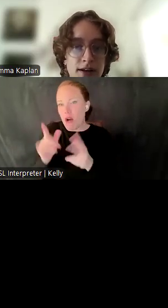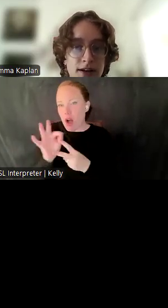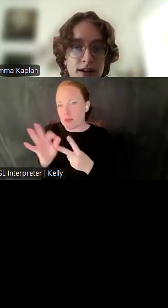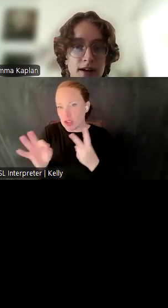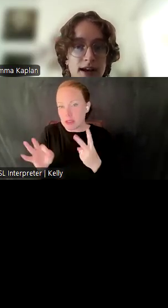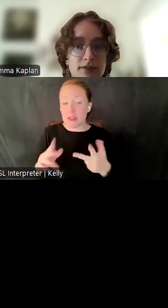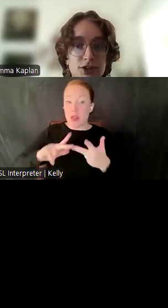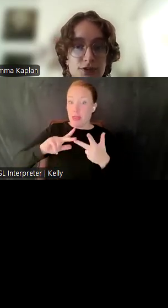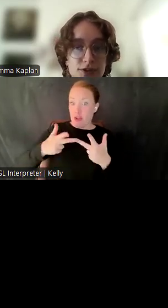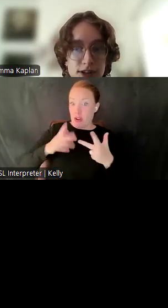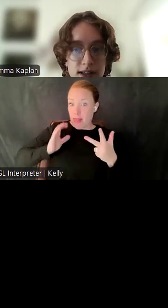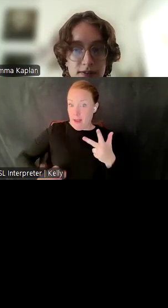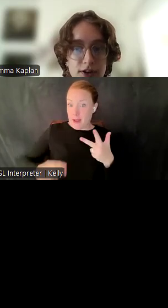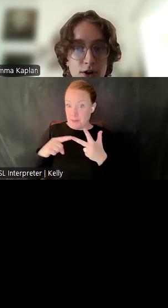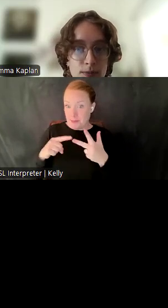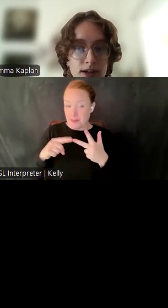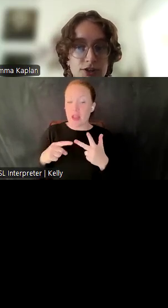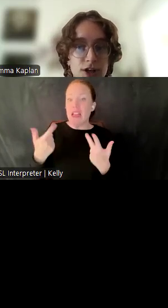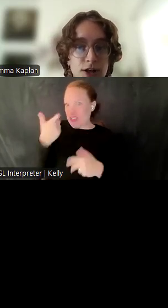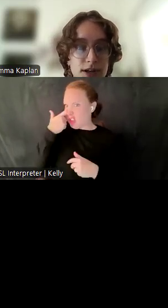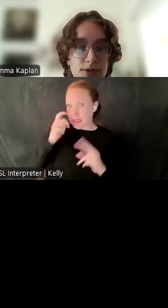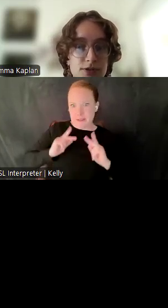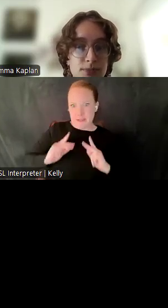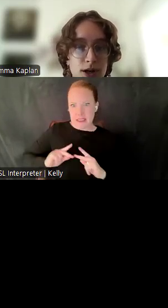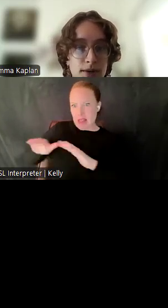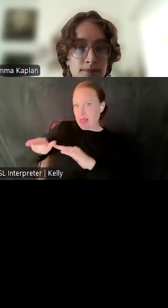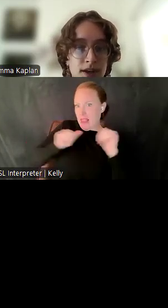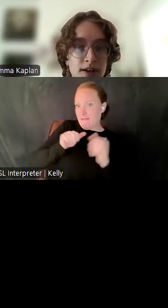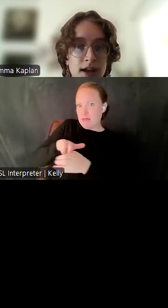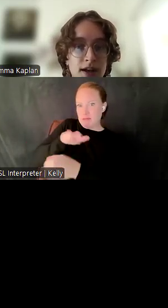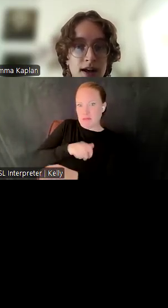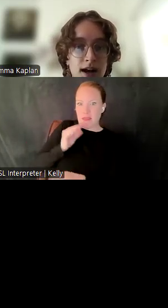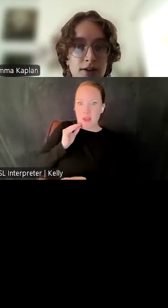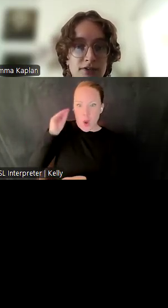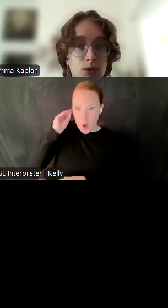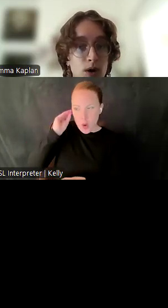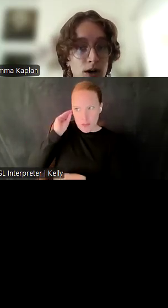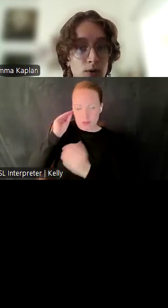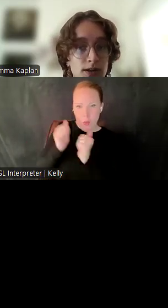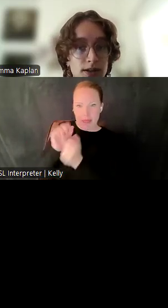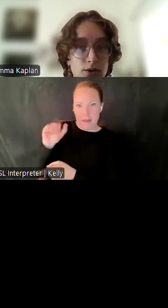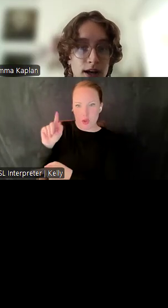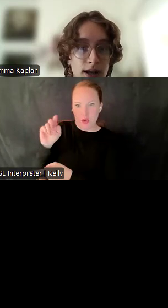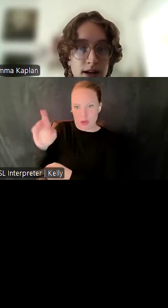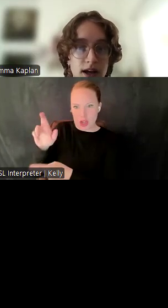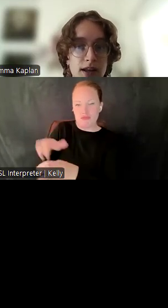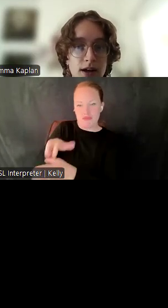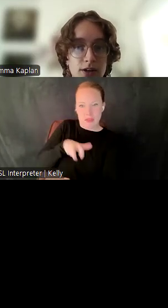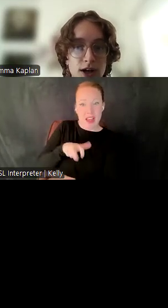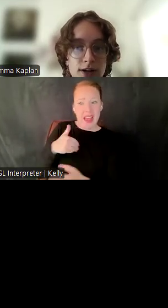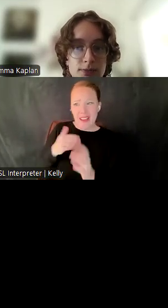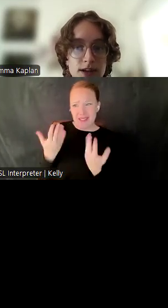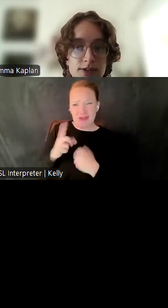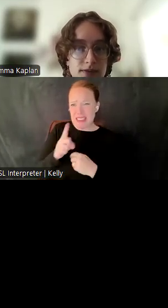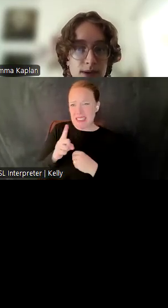third client, they have just physically left the home shared with the abusive party. They have poor or little credit, and